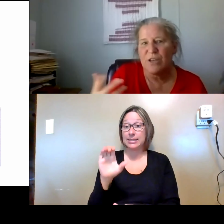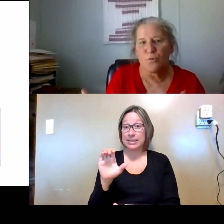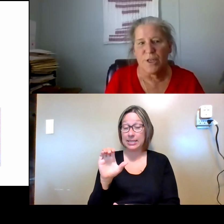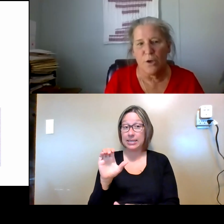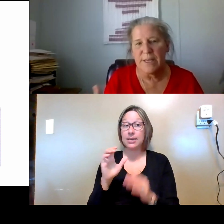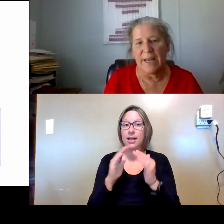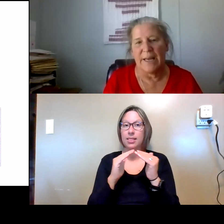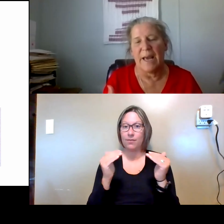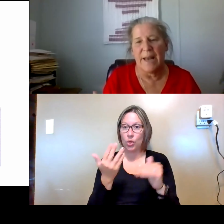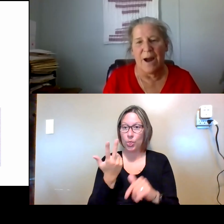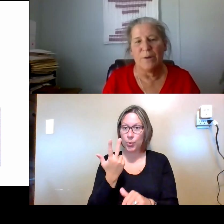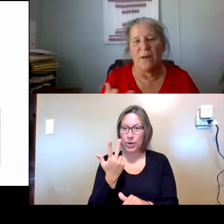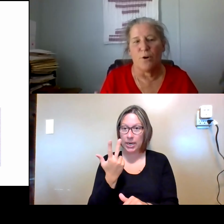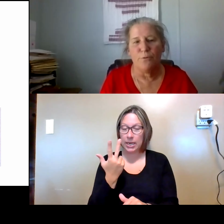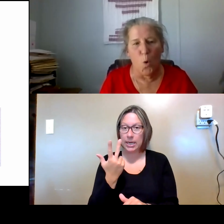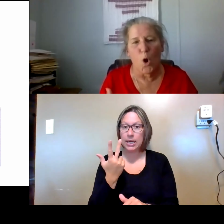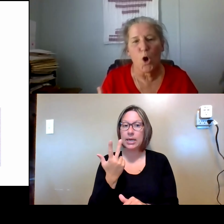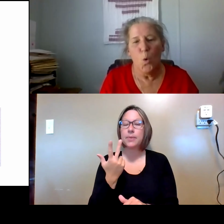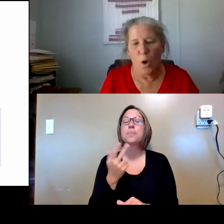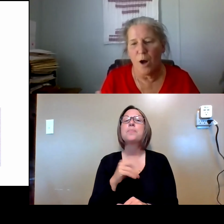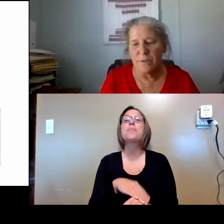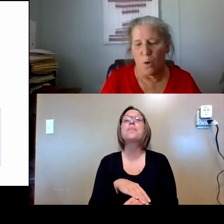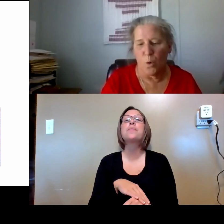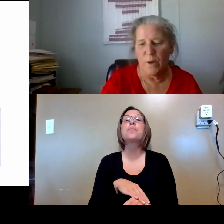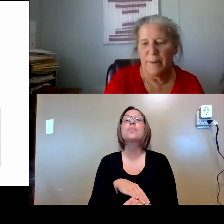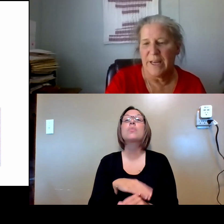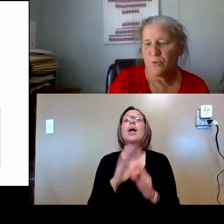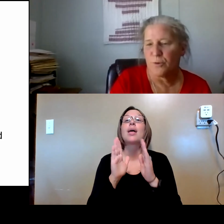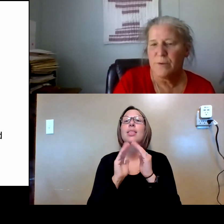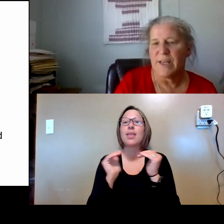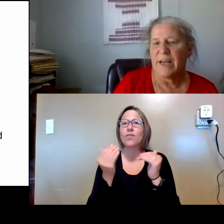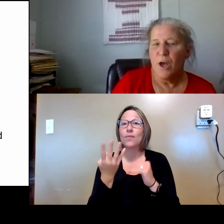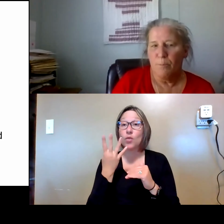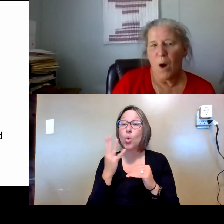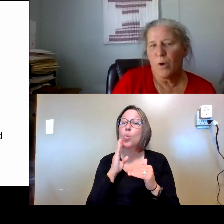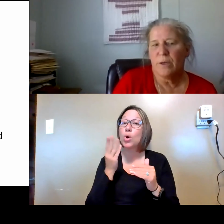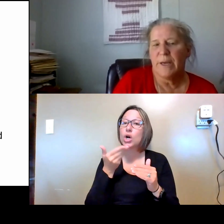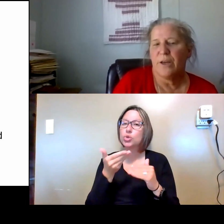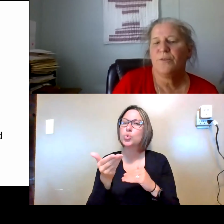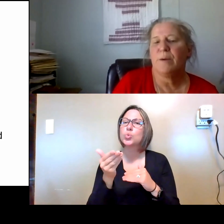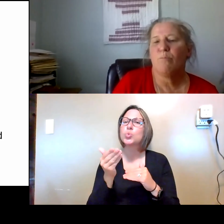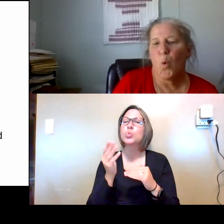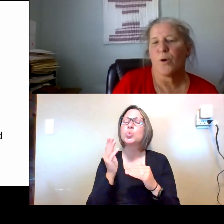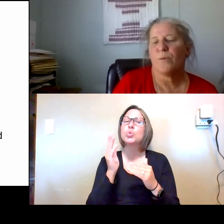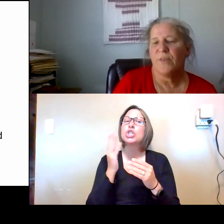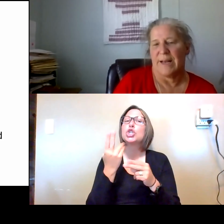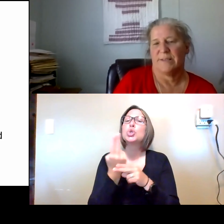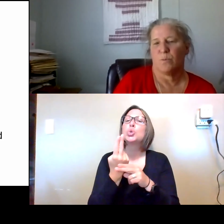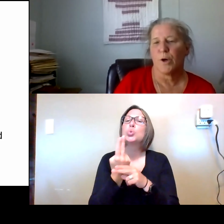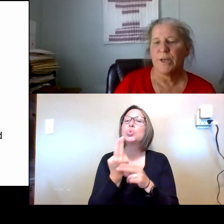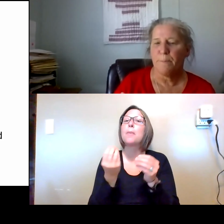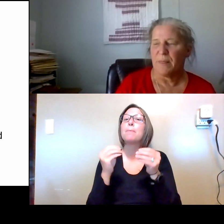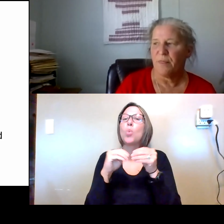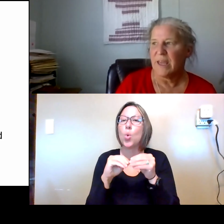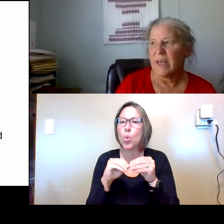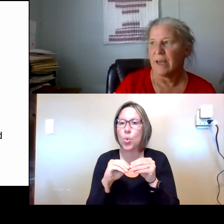just introducing it. And now in level 4, we're also going to be introducing, but we're going to be using more things.